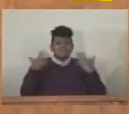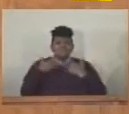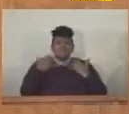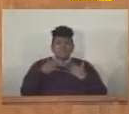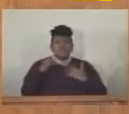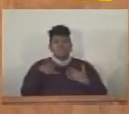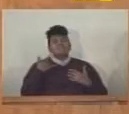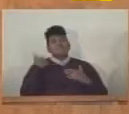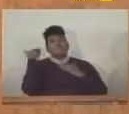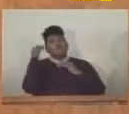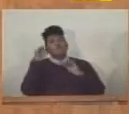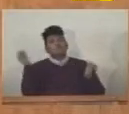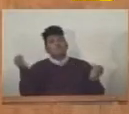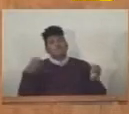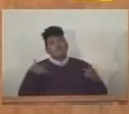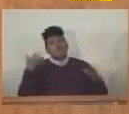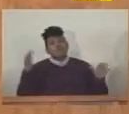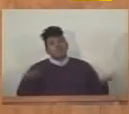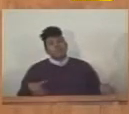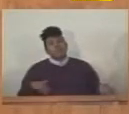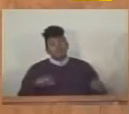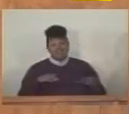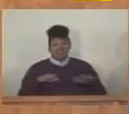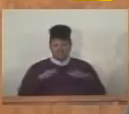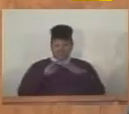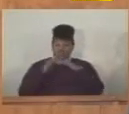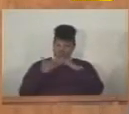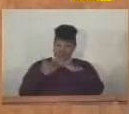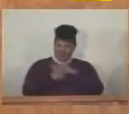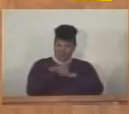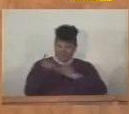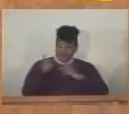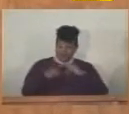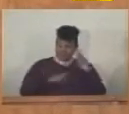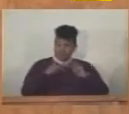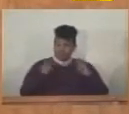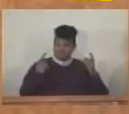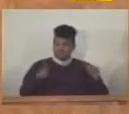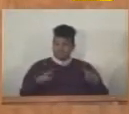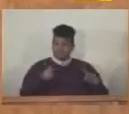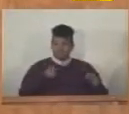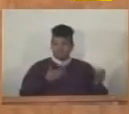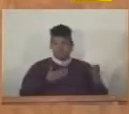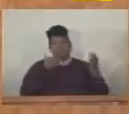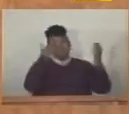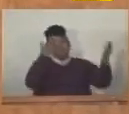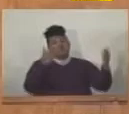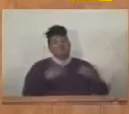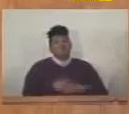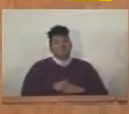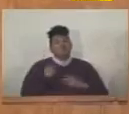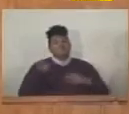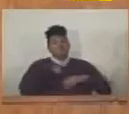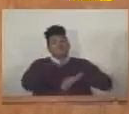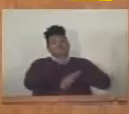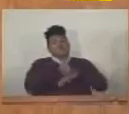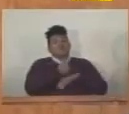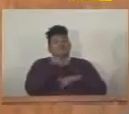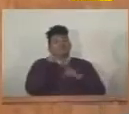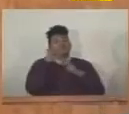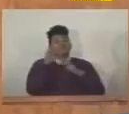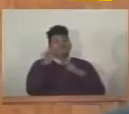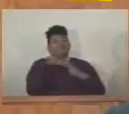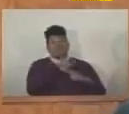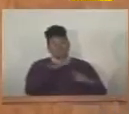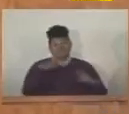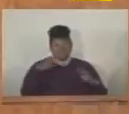and hopelessness across the population of the country, and then I propose that we establish a joint select